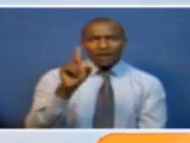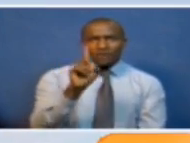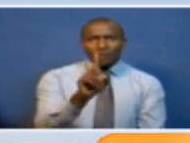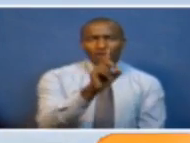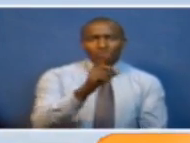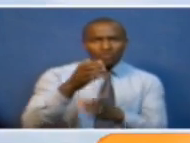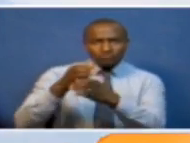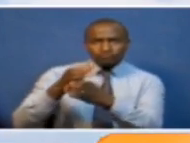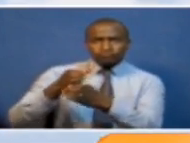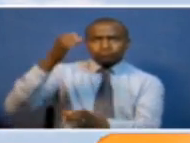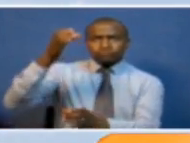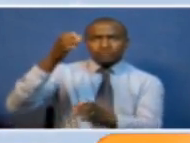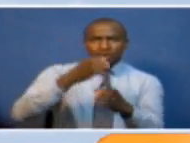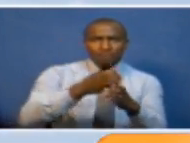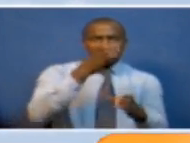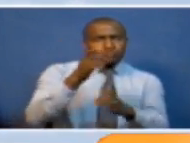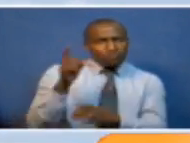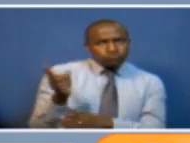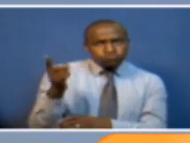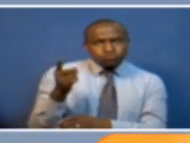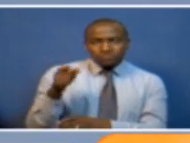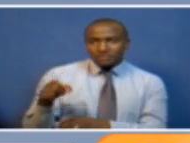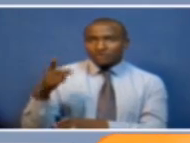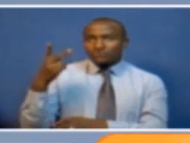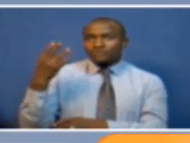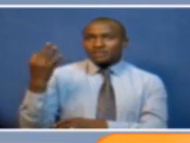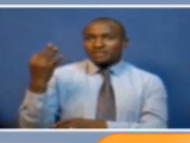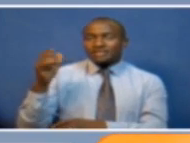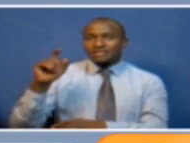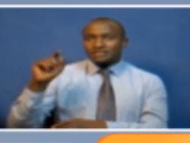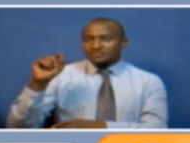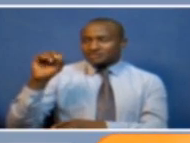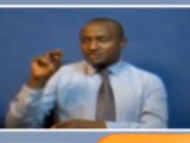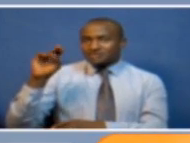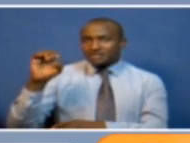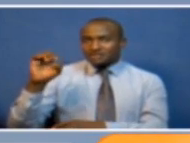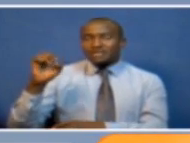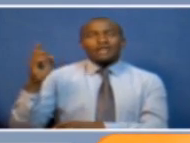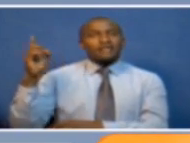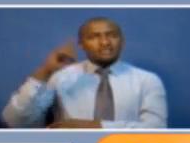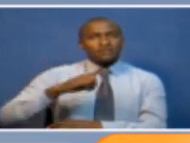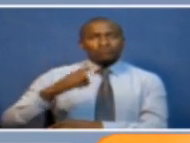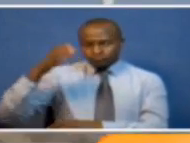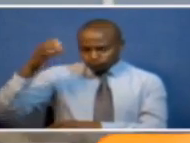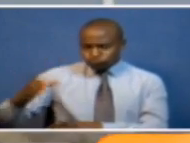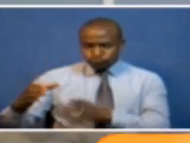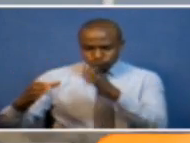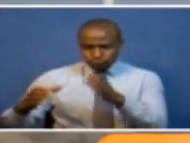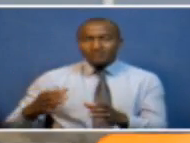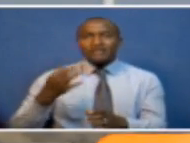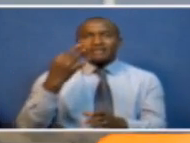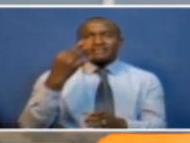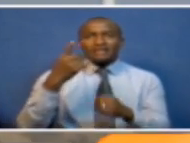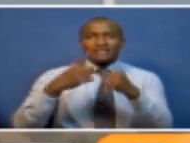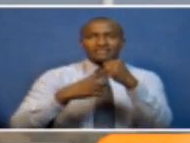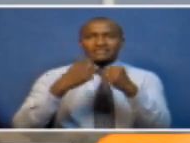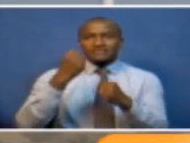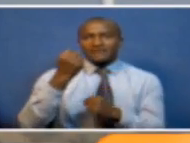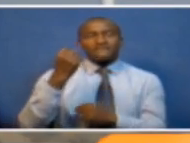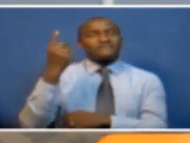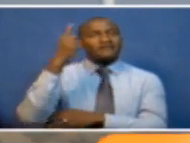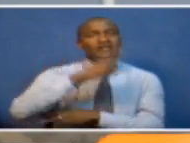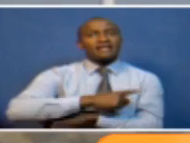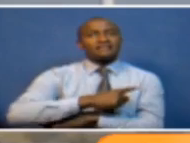23 tons, and each one was constructed daily for 365 days, a massive